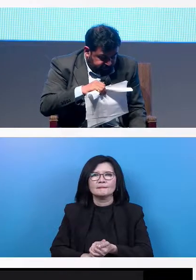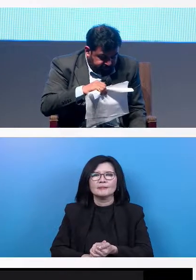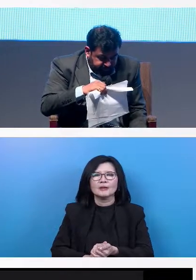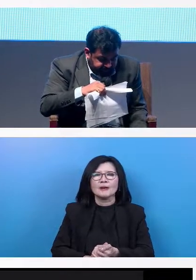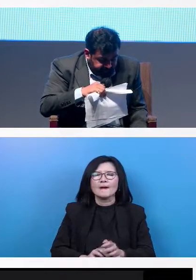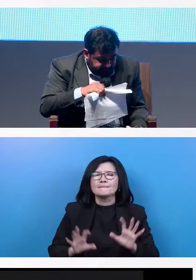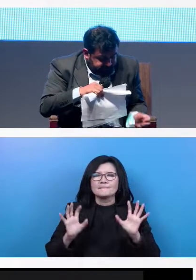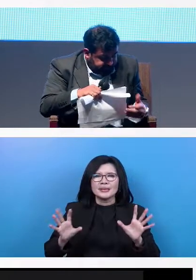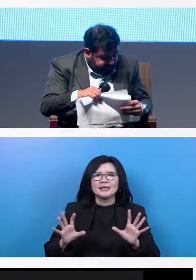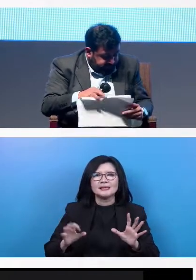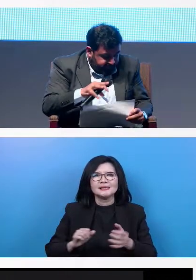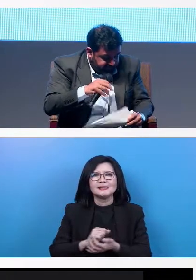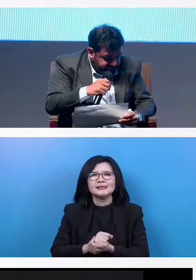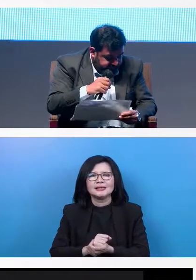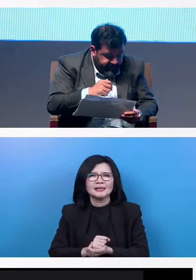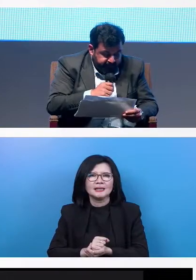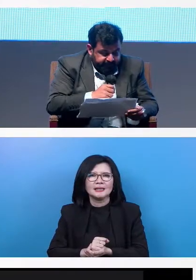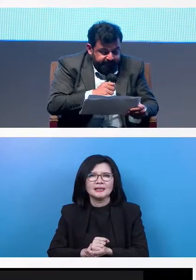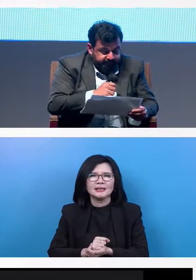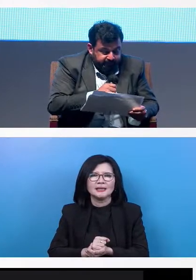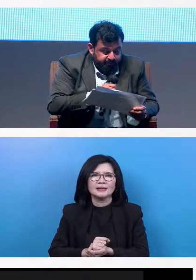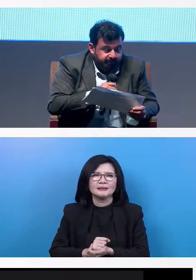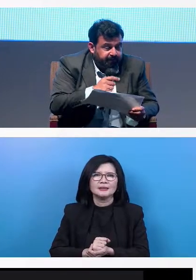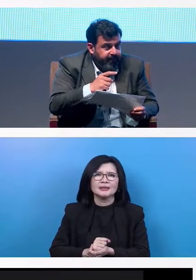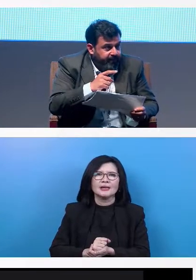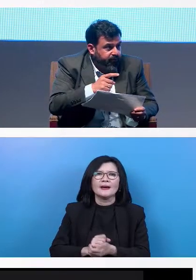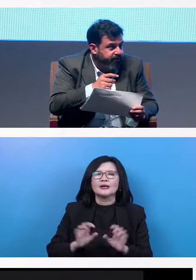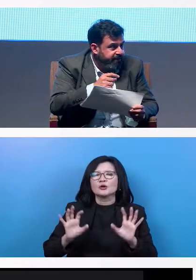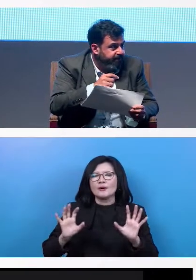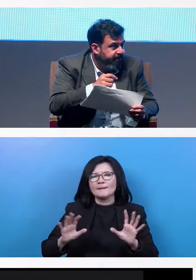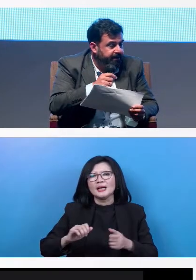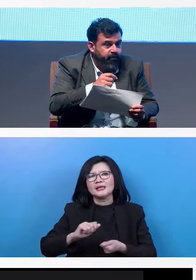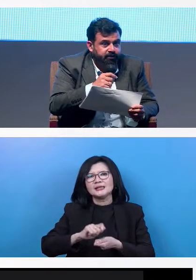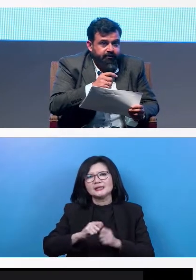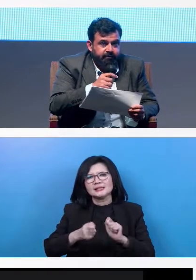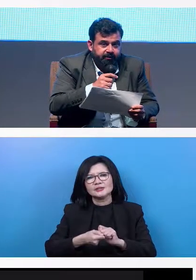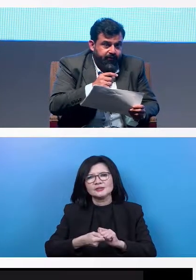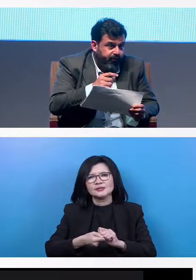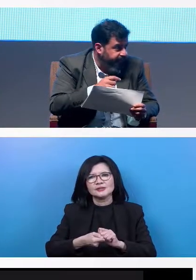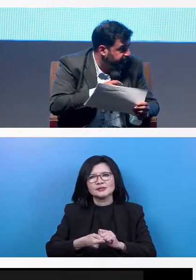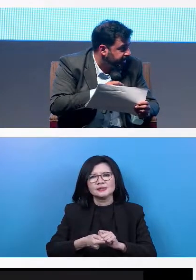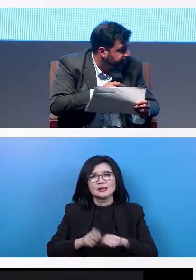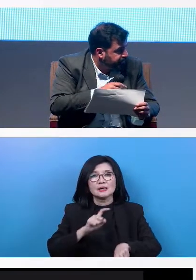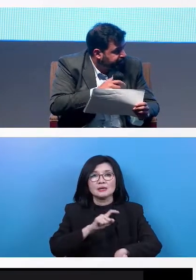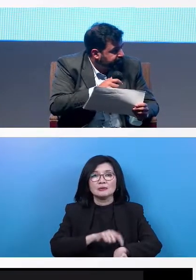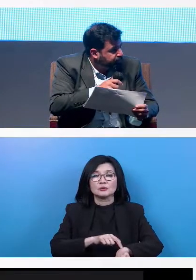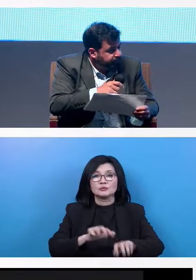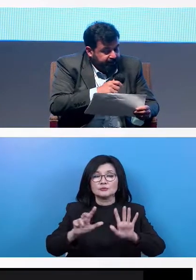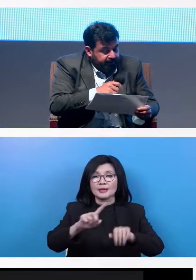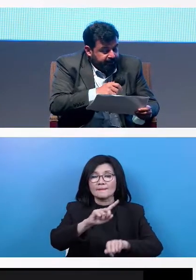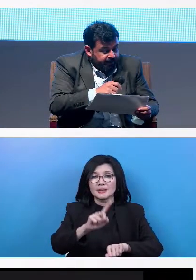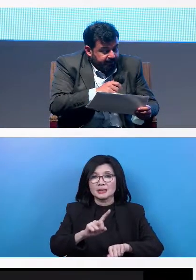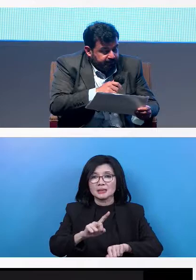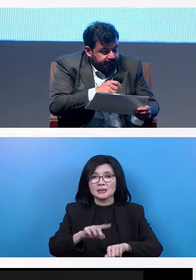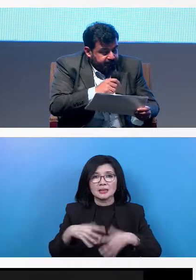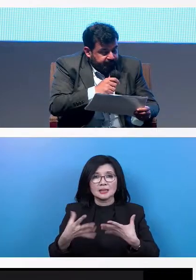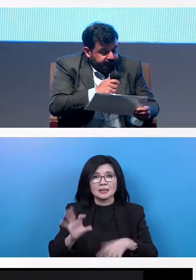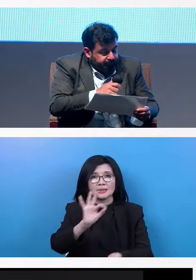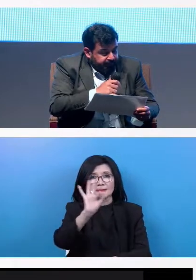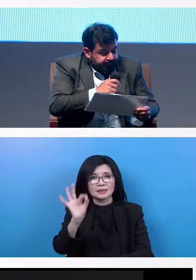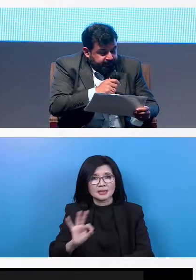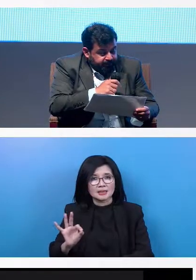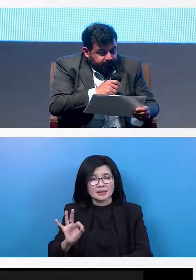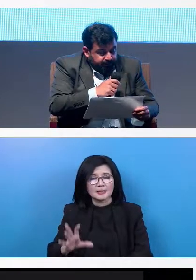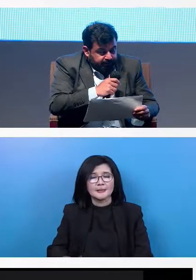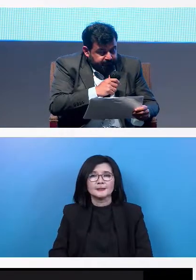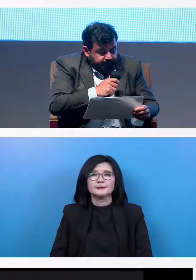We don't have much time. We roughly have 9 minutes left, but I want to see if there are any questions from the floor. If not, I do have my own. But